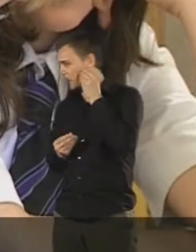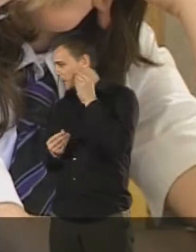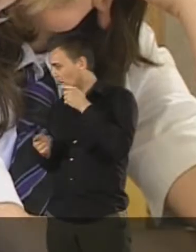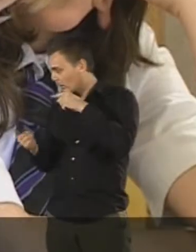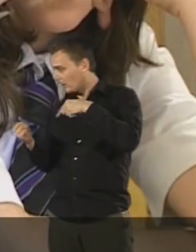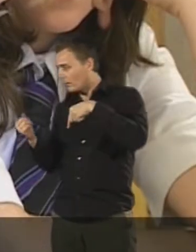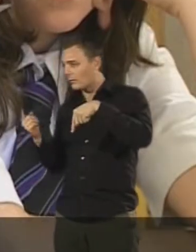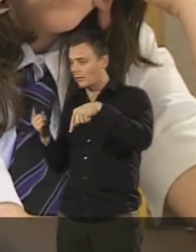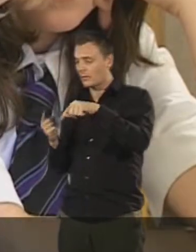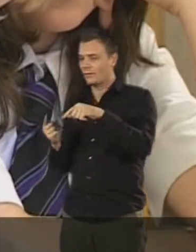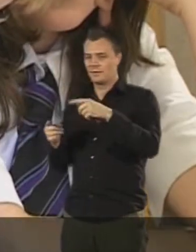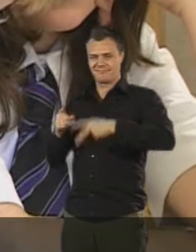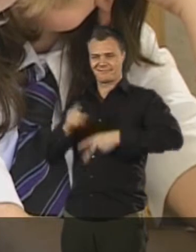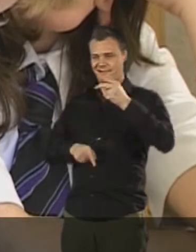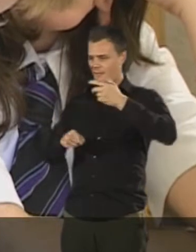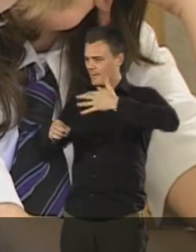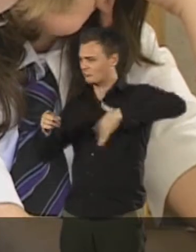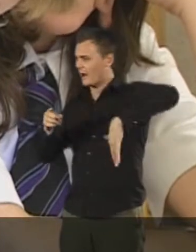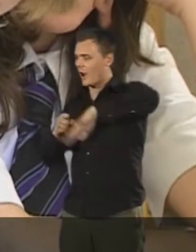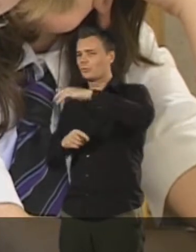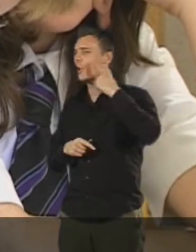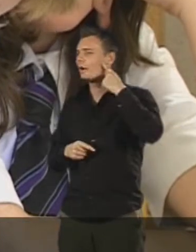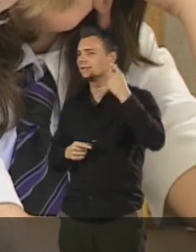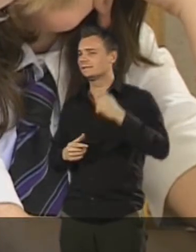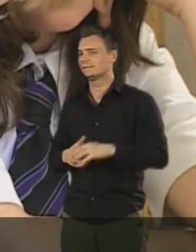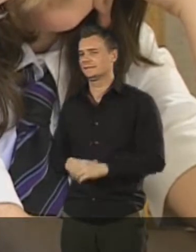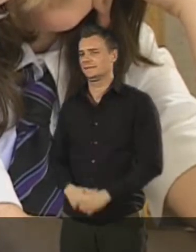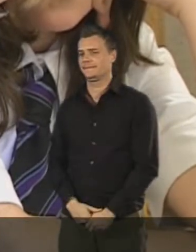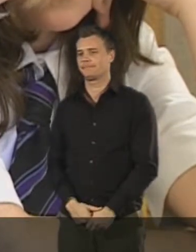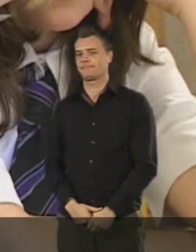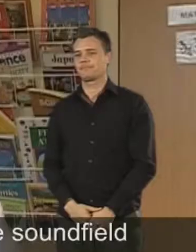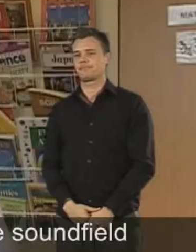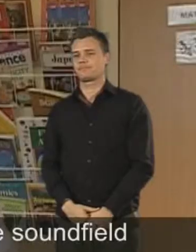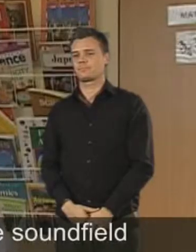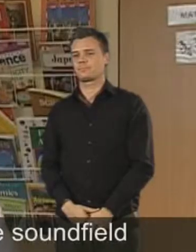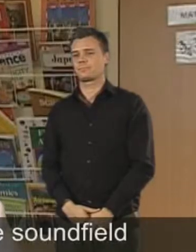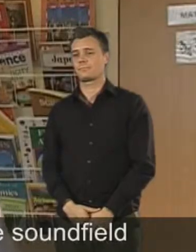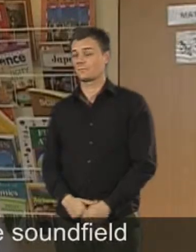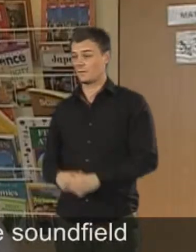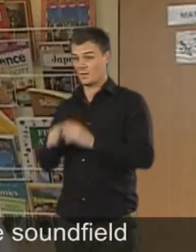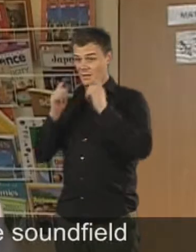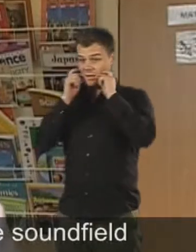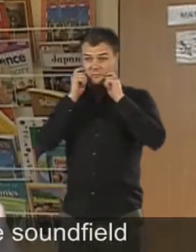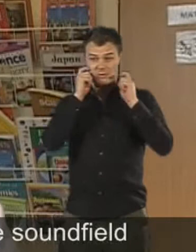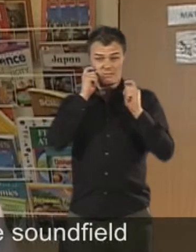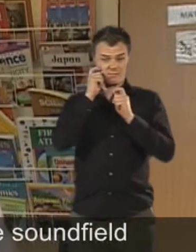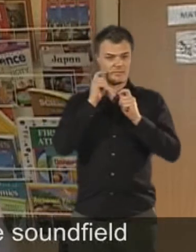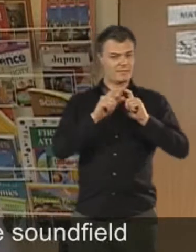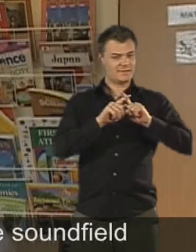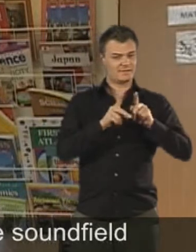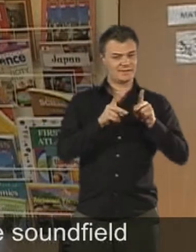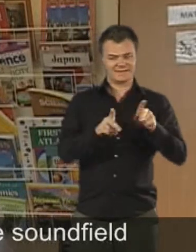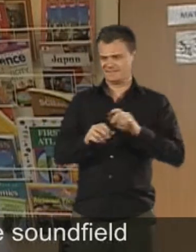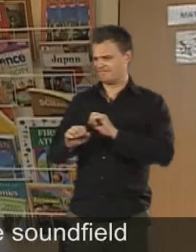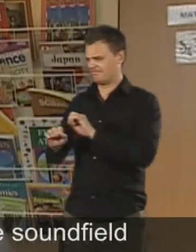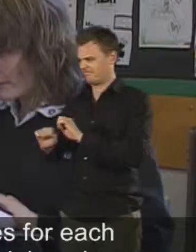the background noise of 2 other groups working simultaneously. Penny's parents. The one that I wear is linked to the Seinfeld system, but the